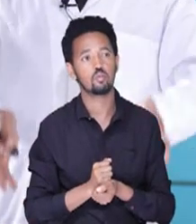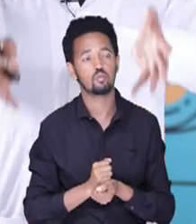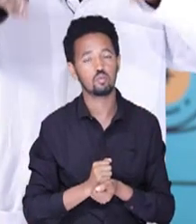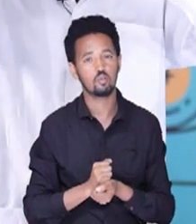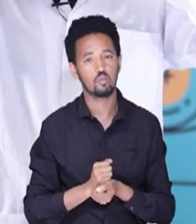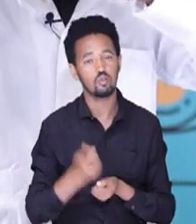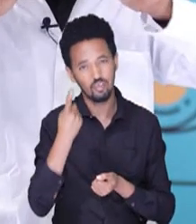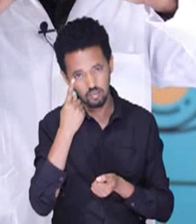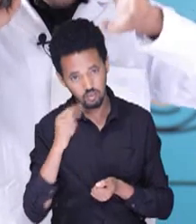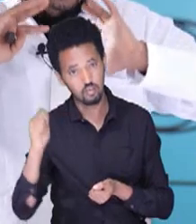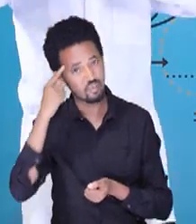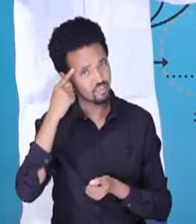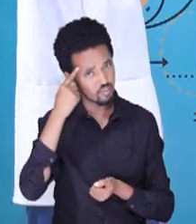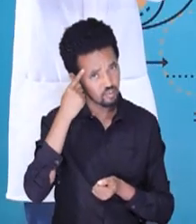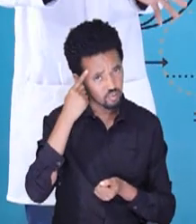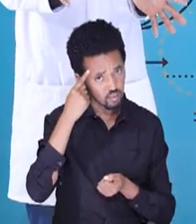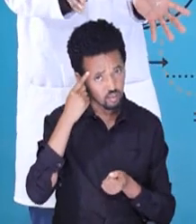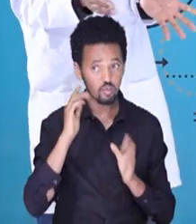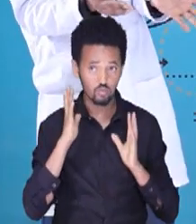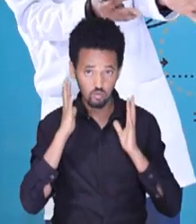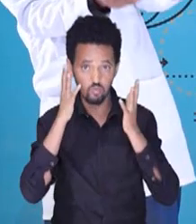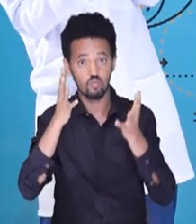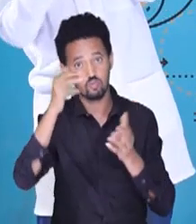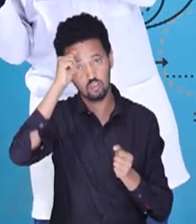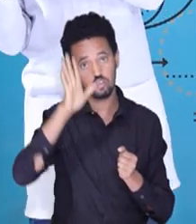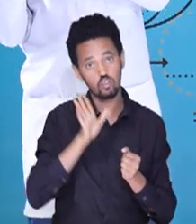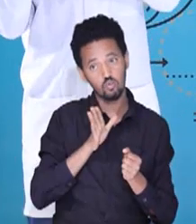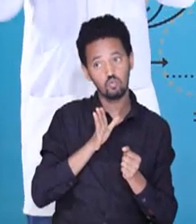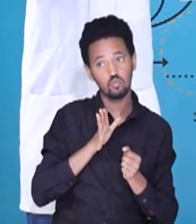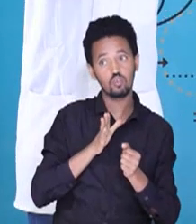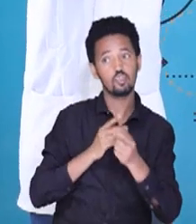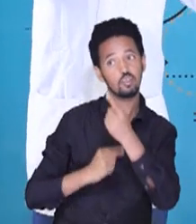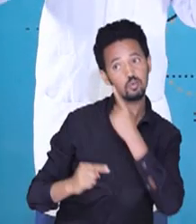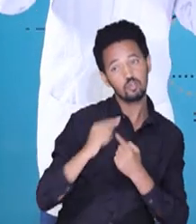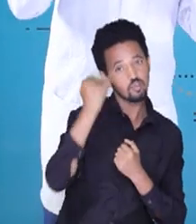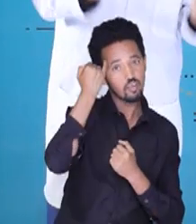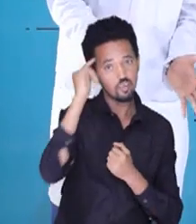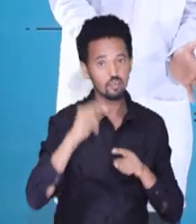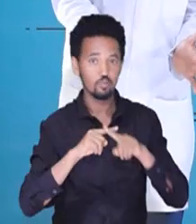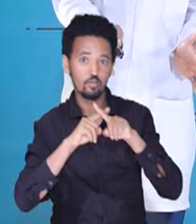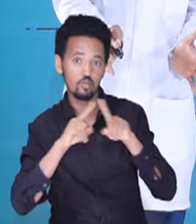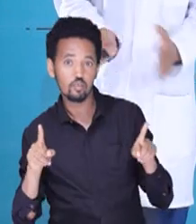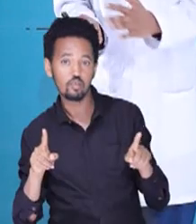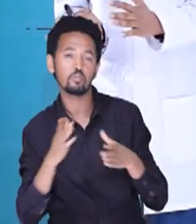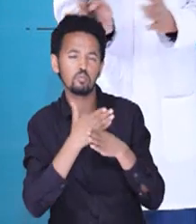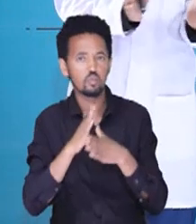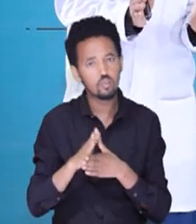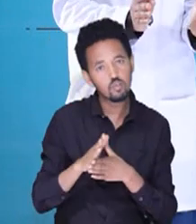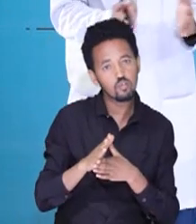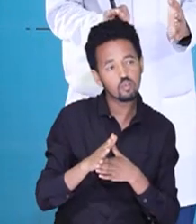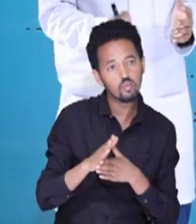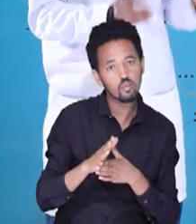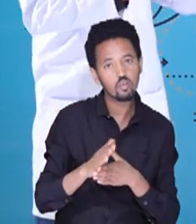the way, the thinkers are optimistic. The society are pessimistic. There was ideal difference between the